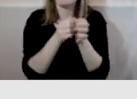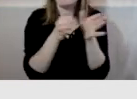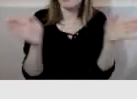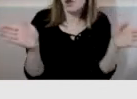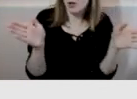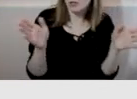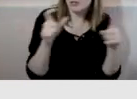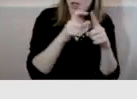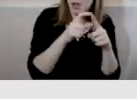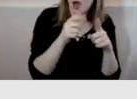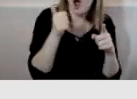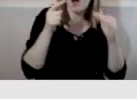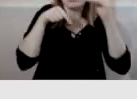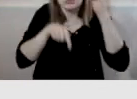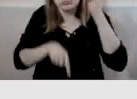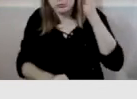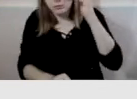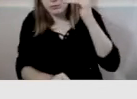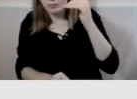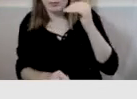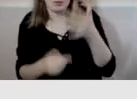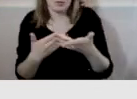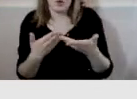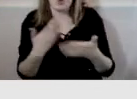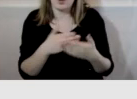tai rinktųsi laisvai patys mokiniai.